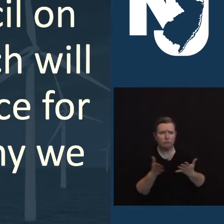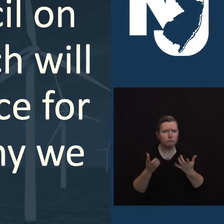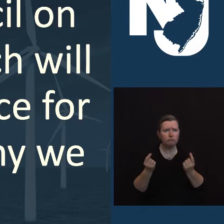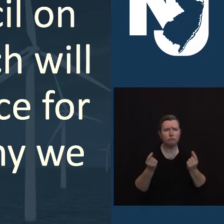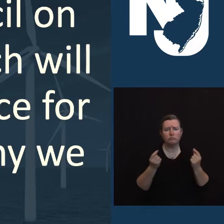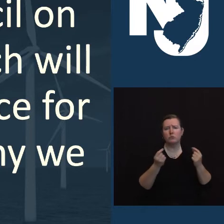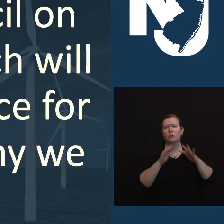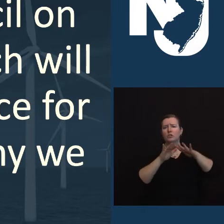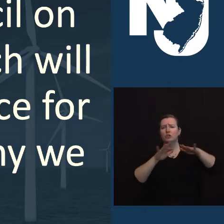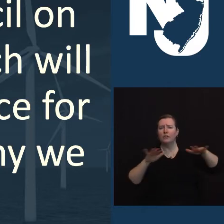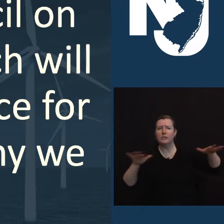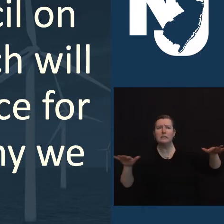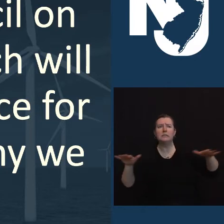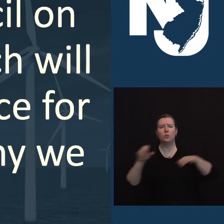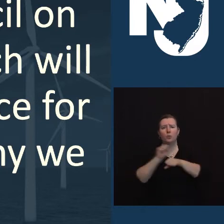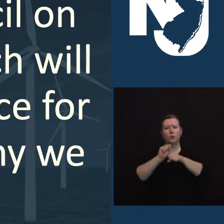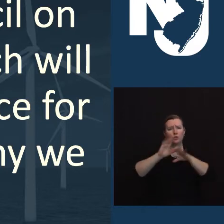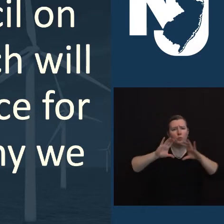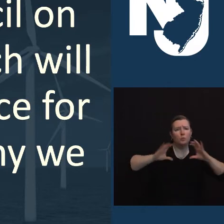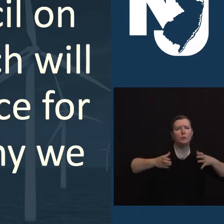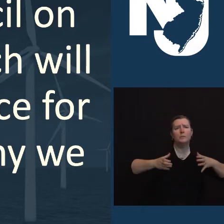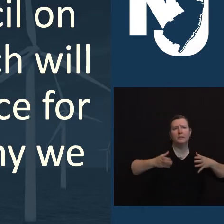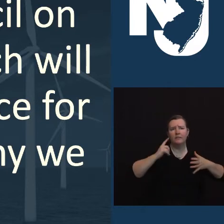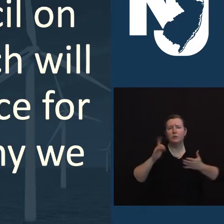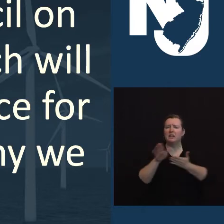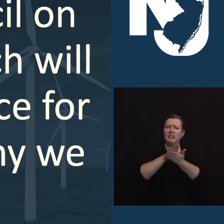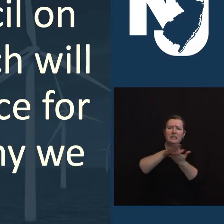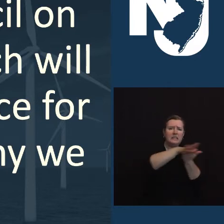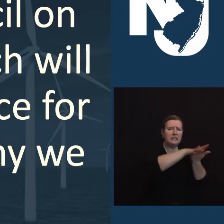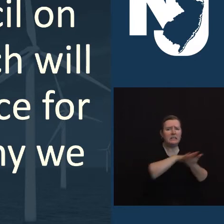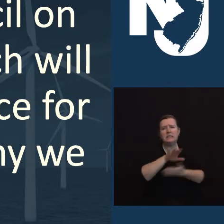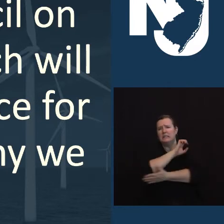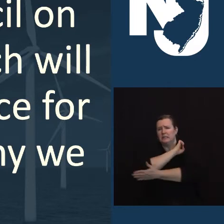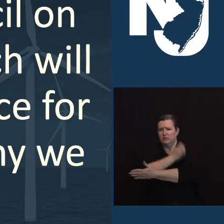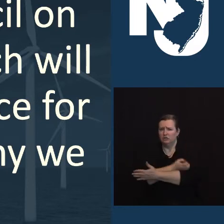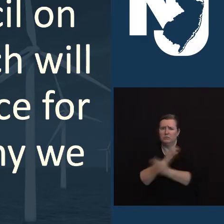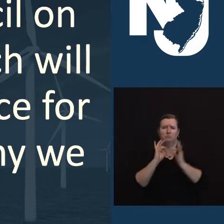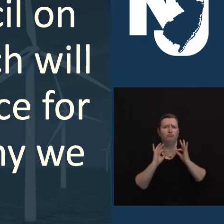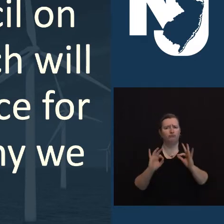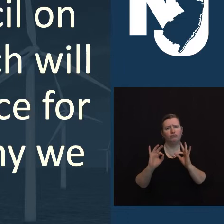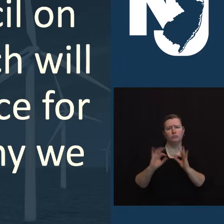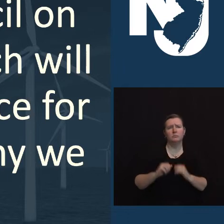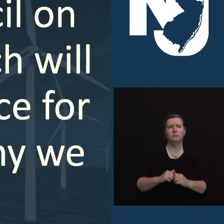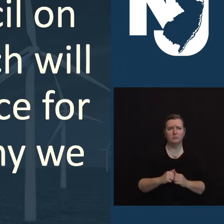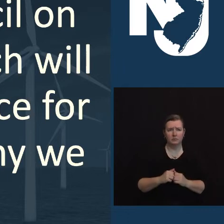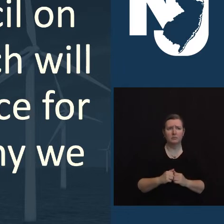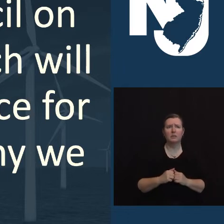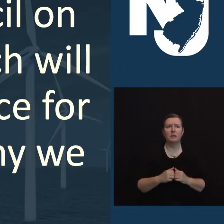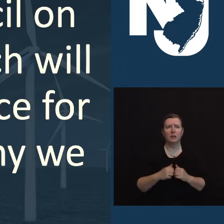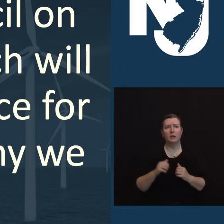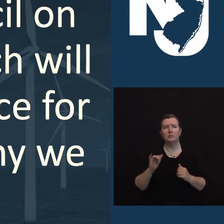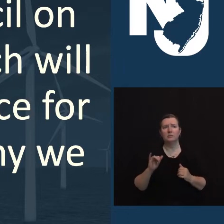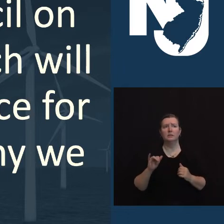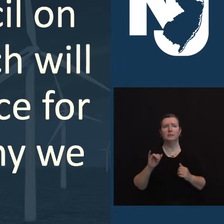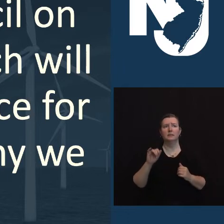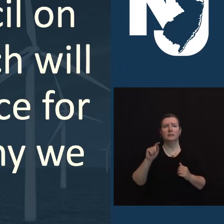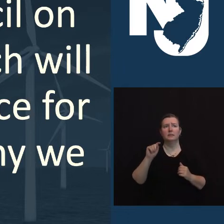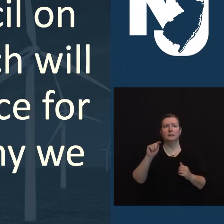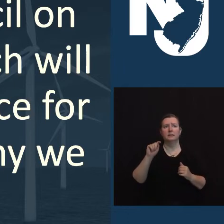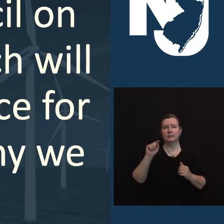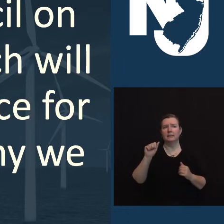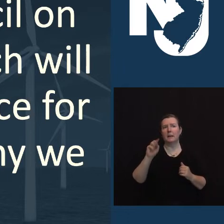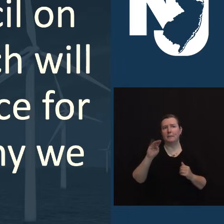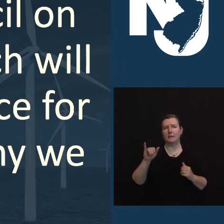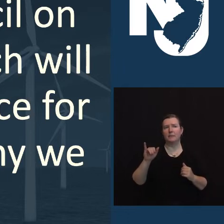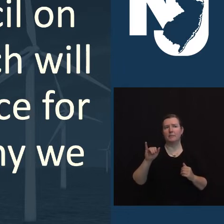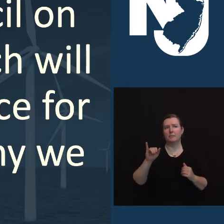economy we are building. In addition to the First Lady, Tammy Murphy, who is an honorary chair of the council, members of the council, and by the